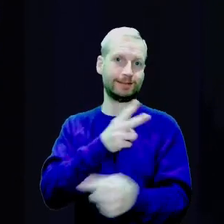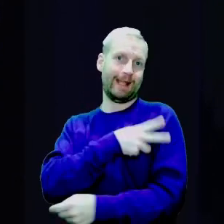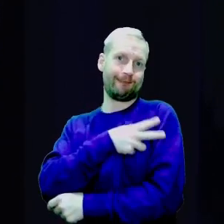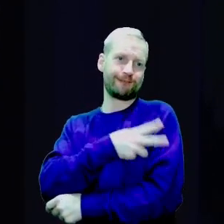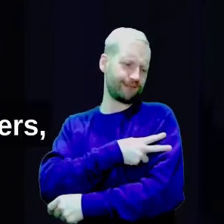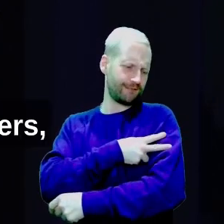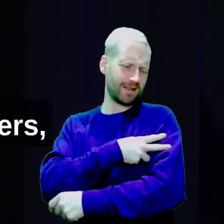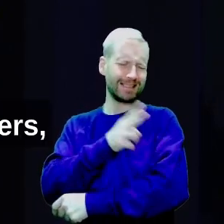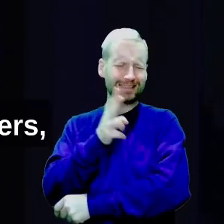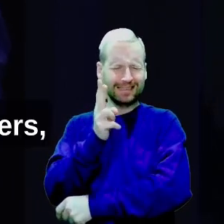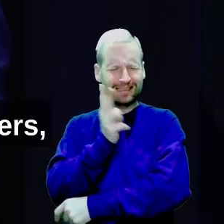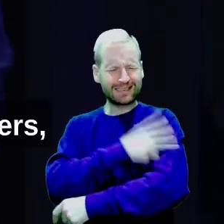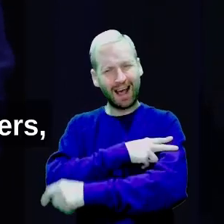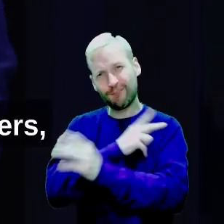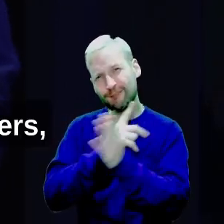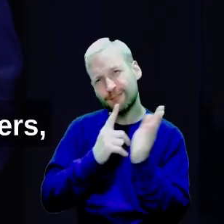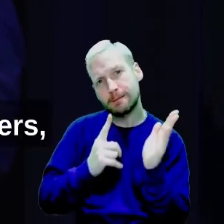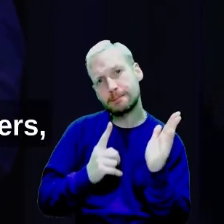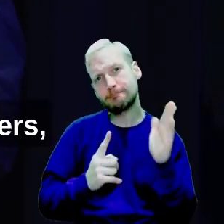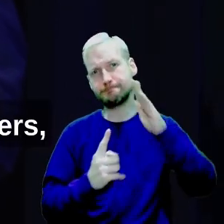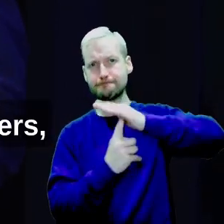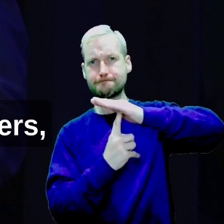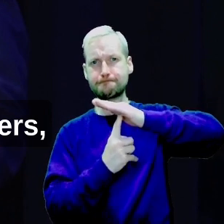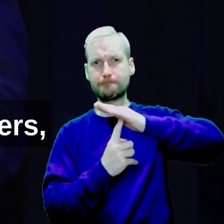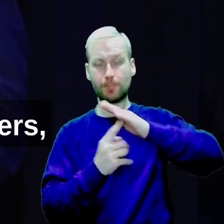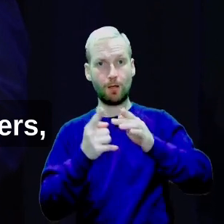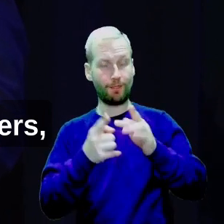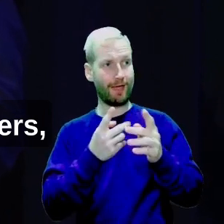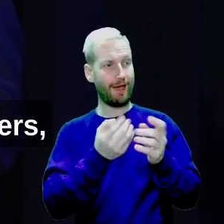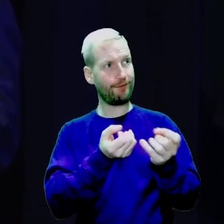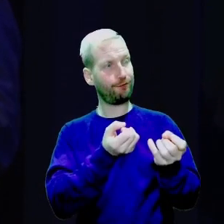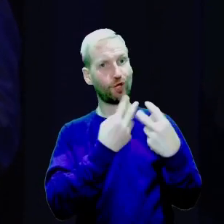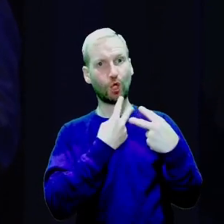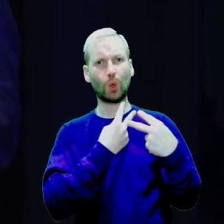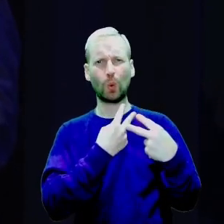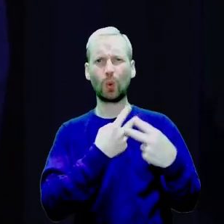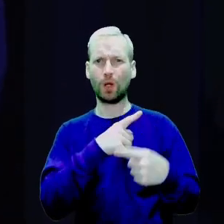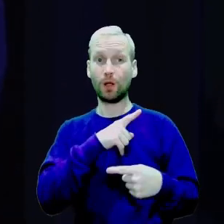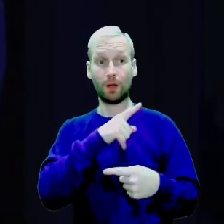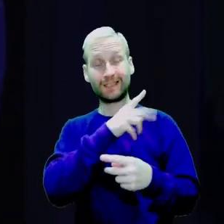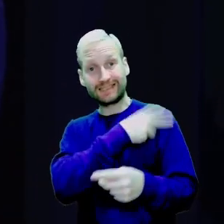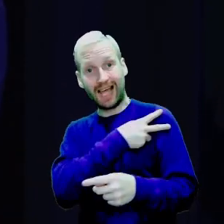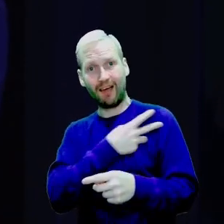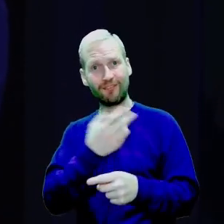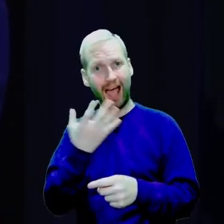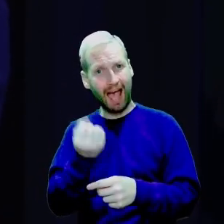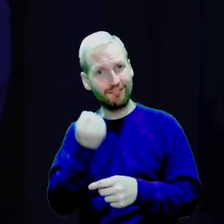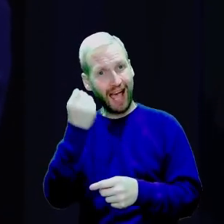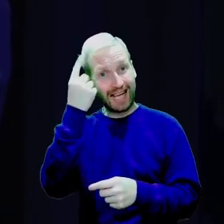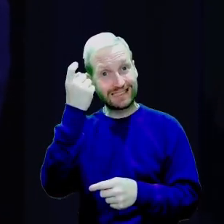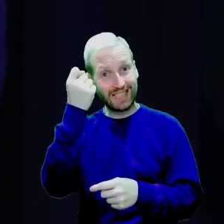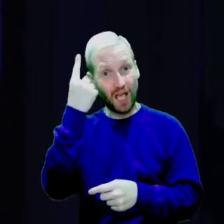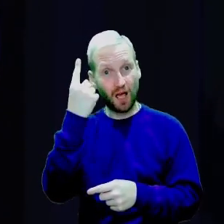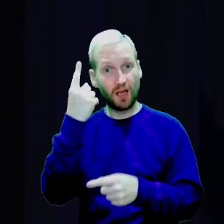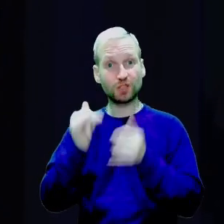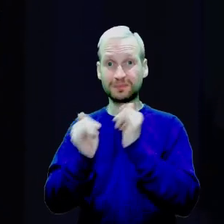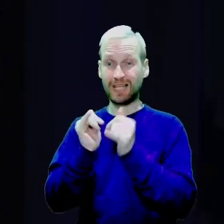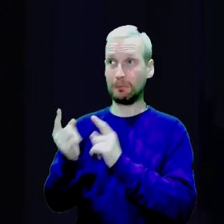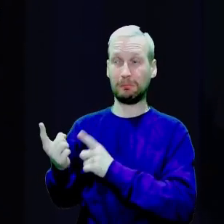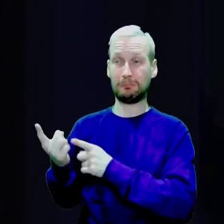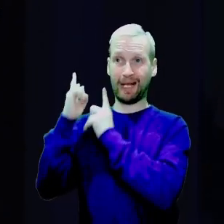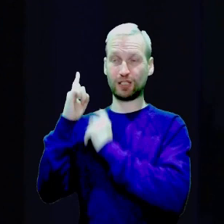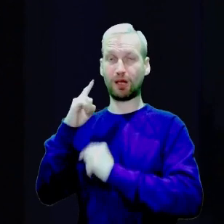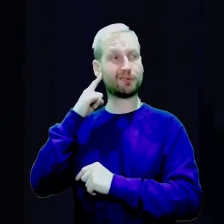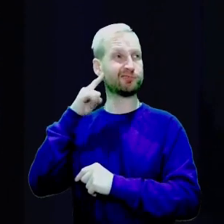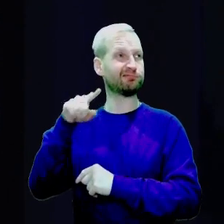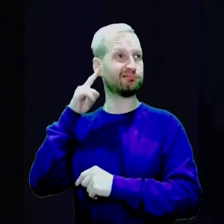any feedback we receive because frequently as frontline providers, they have got ideas that don't always get heard where perhaps